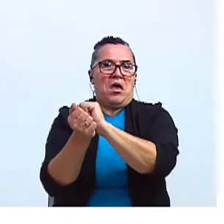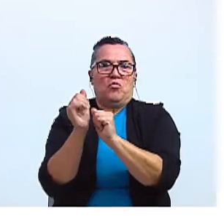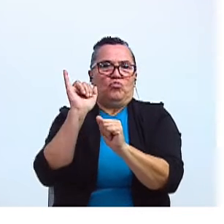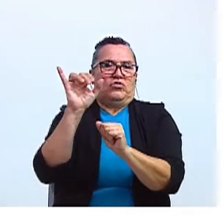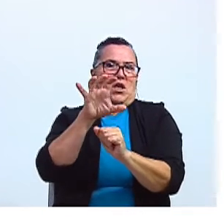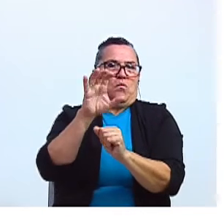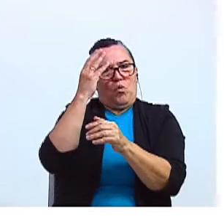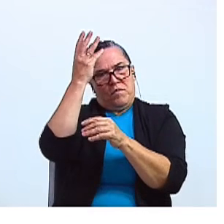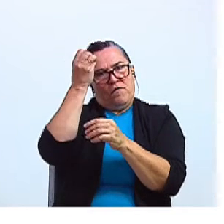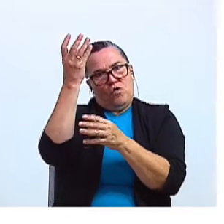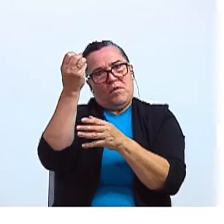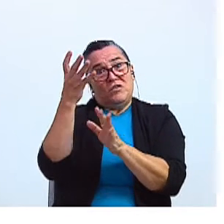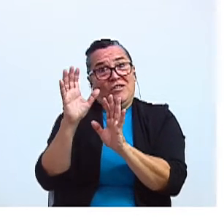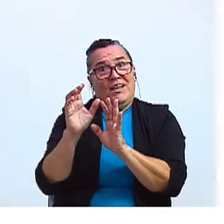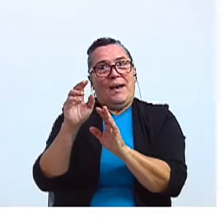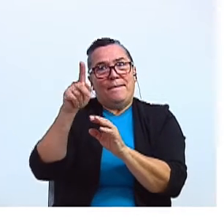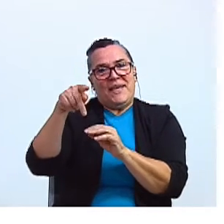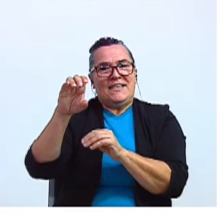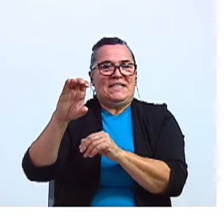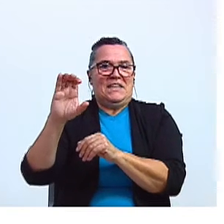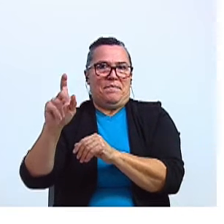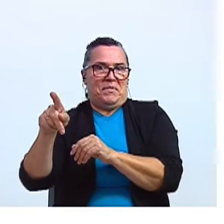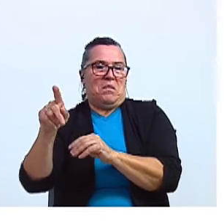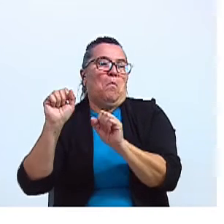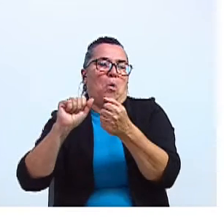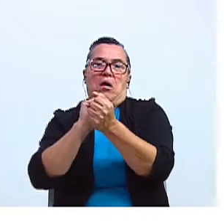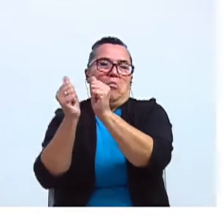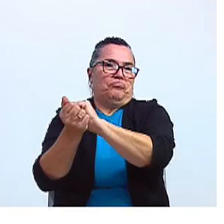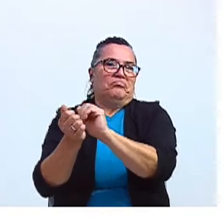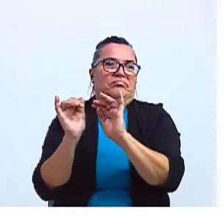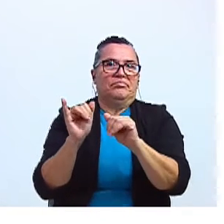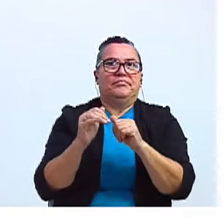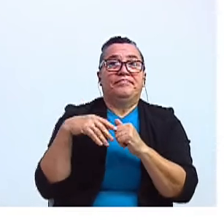own information. Okay, great. Next one.